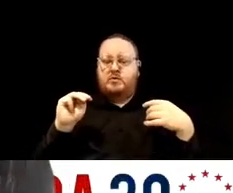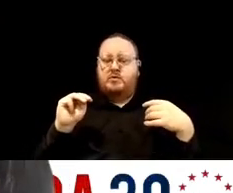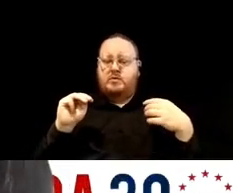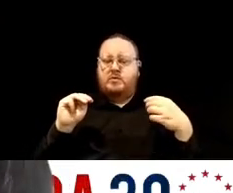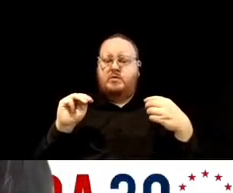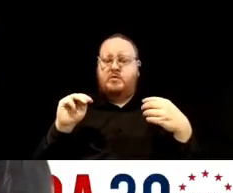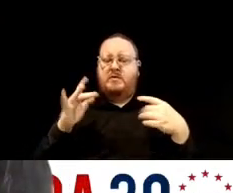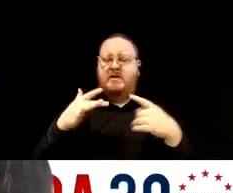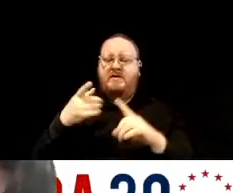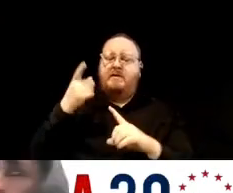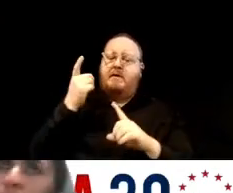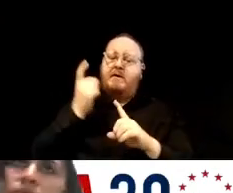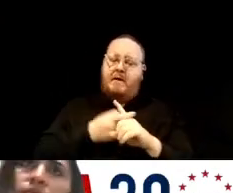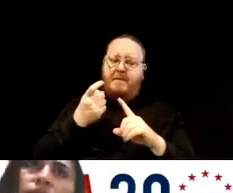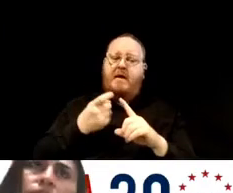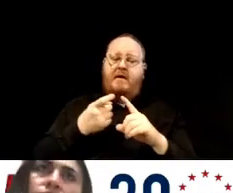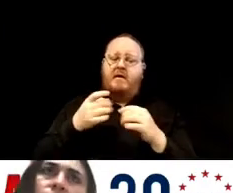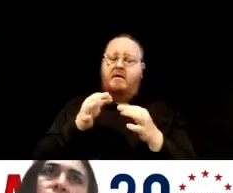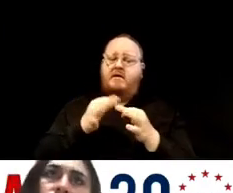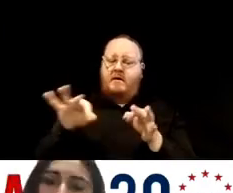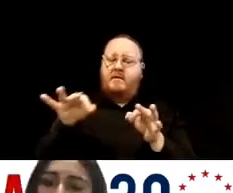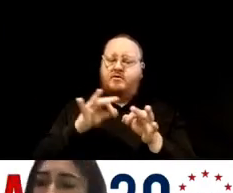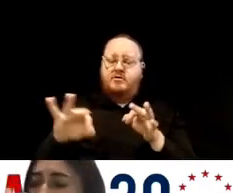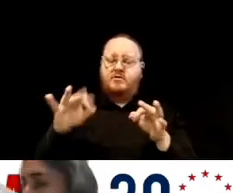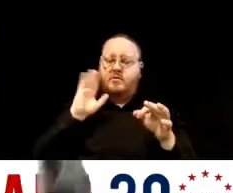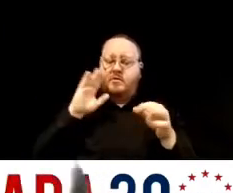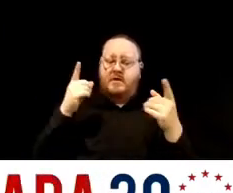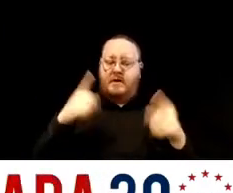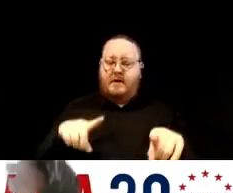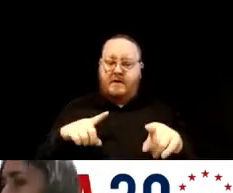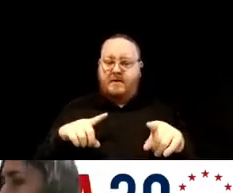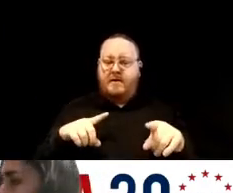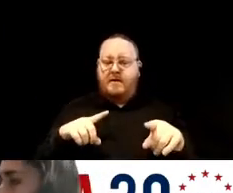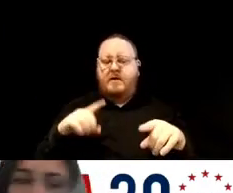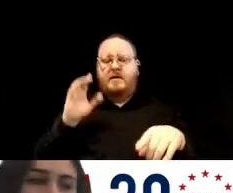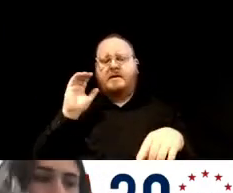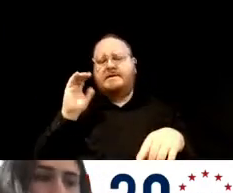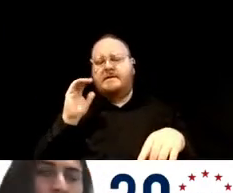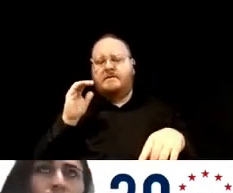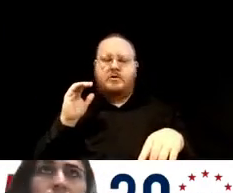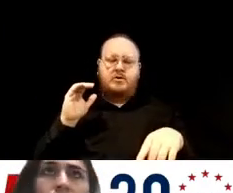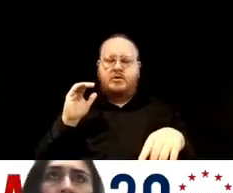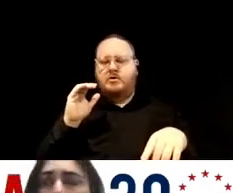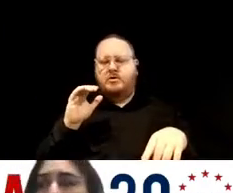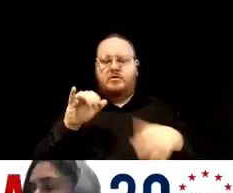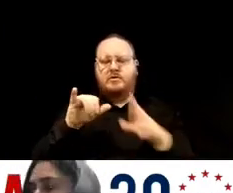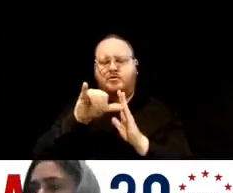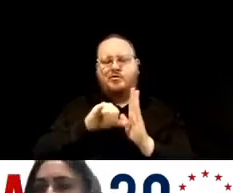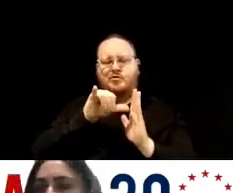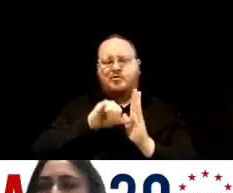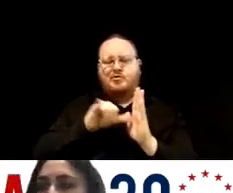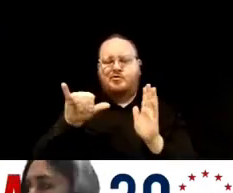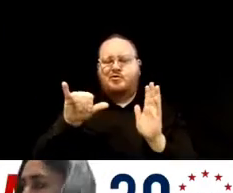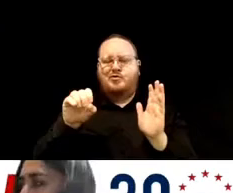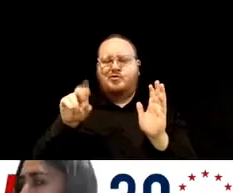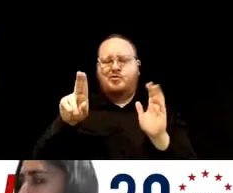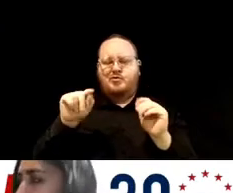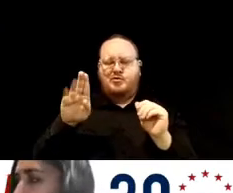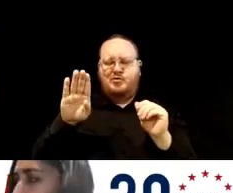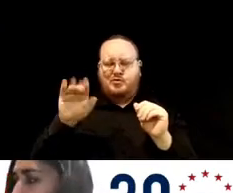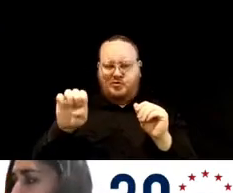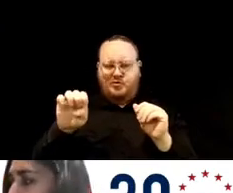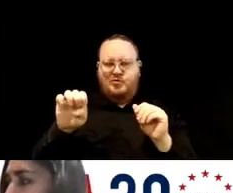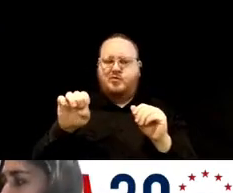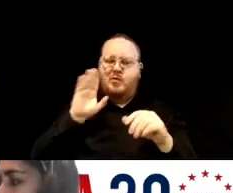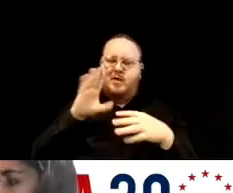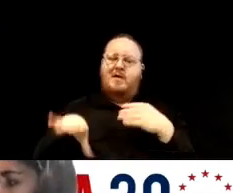automatic captioning that happens. I would say it's similar to how YouTube adds that to videos